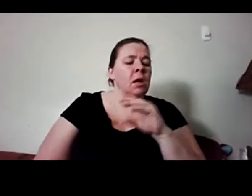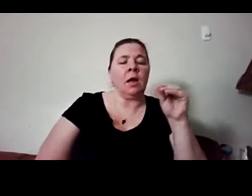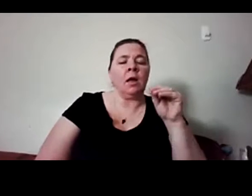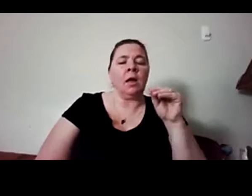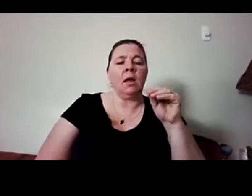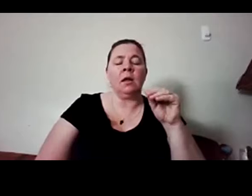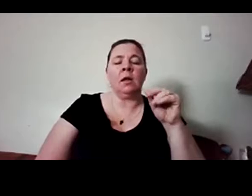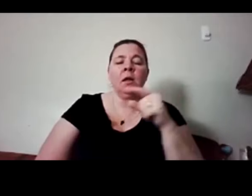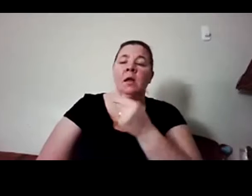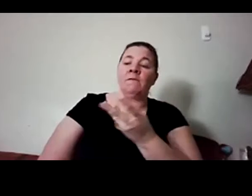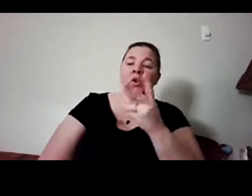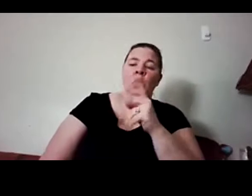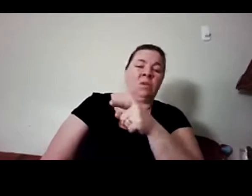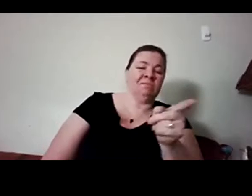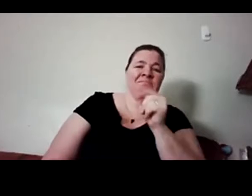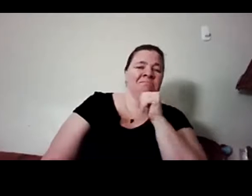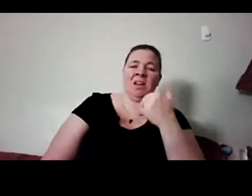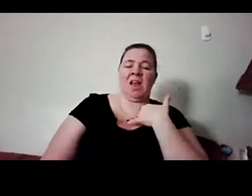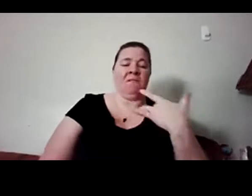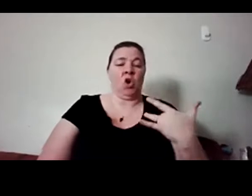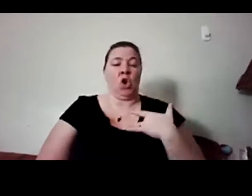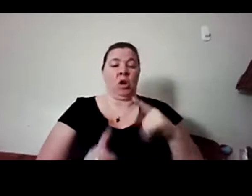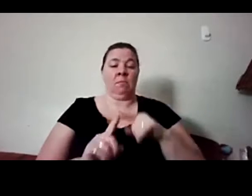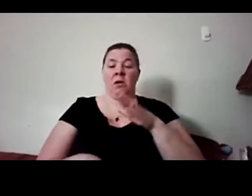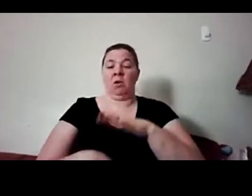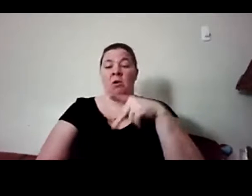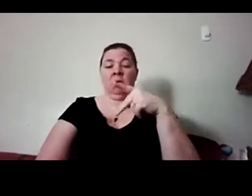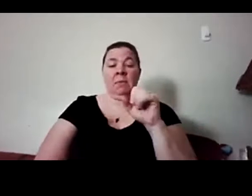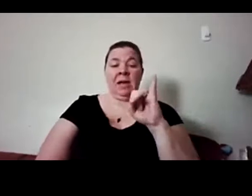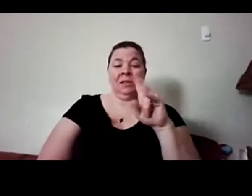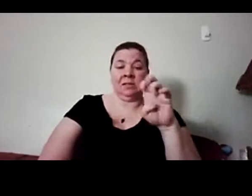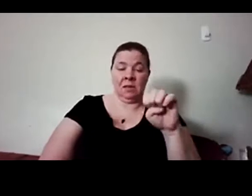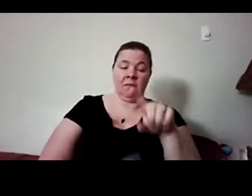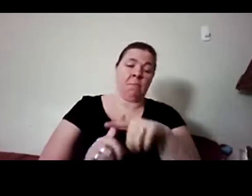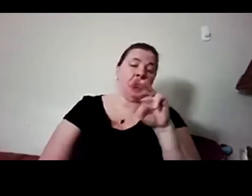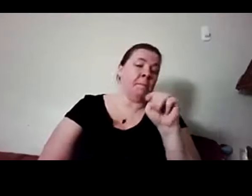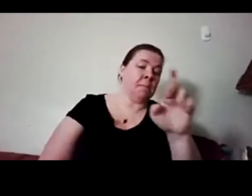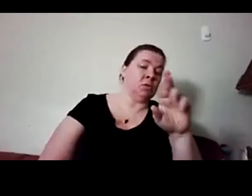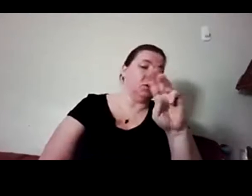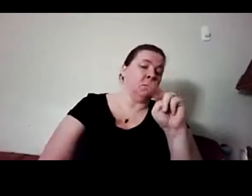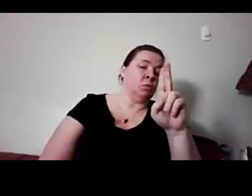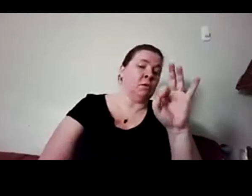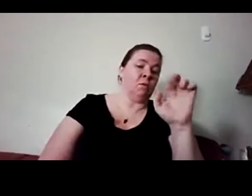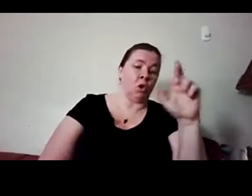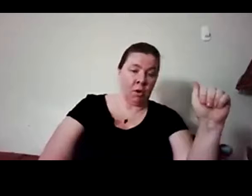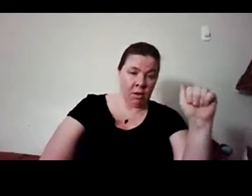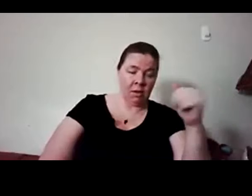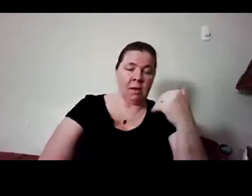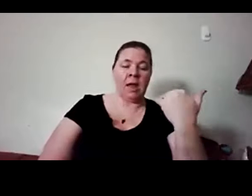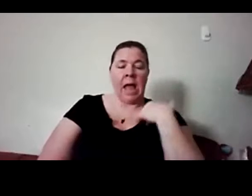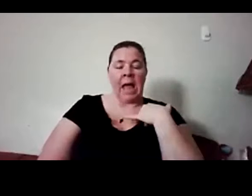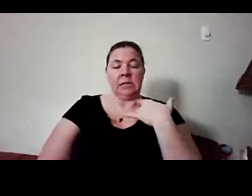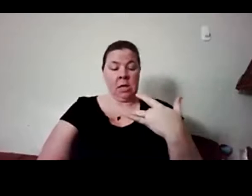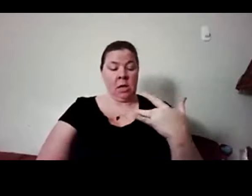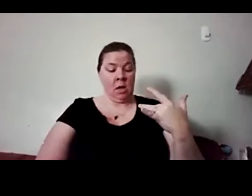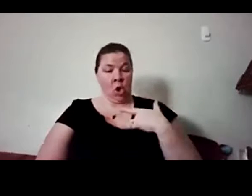Onpassive, you're going to realize that Mr. Mufareh, not only does he have the brains, but he's also got the heart. And that's